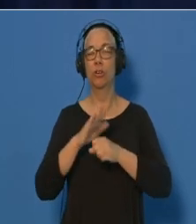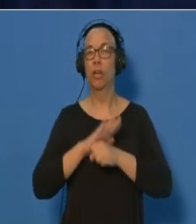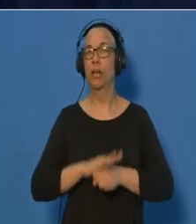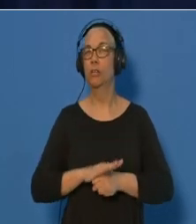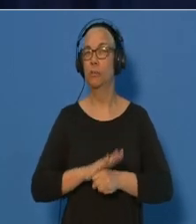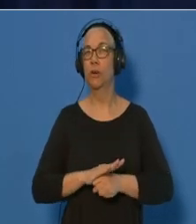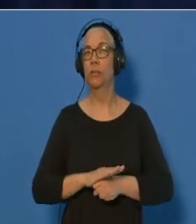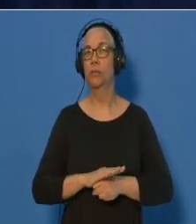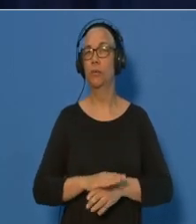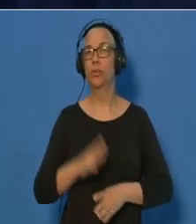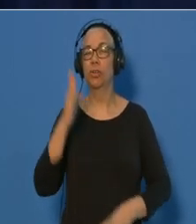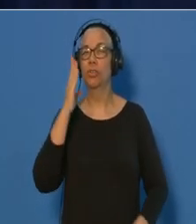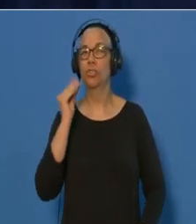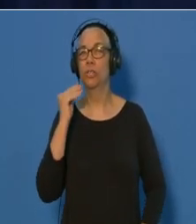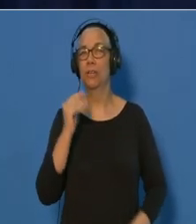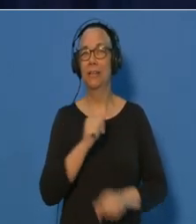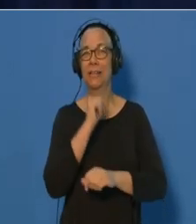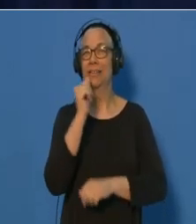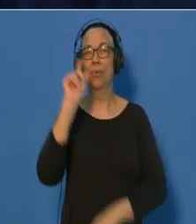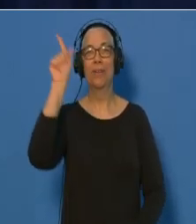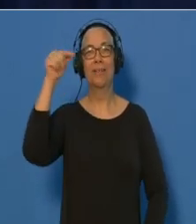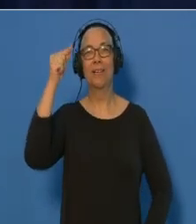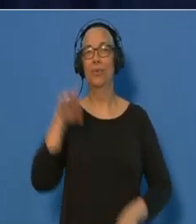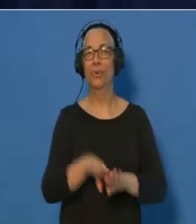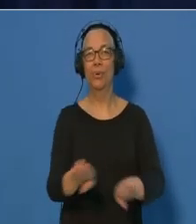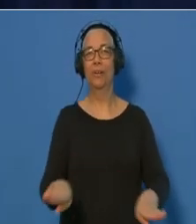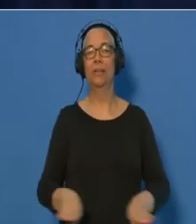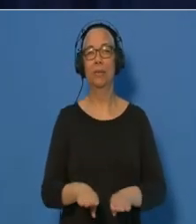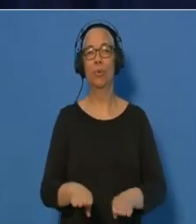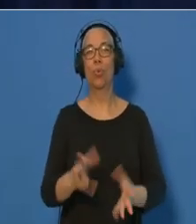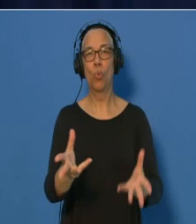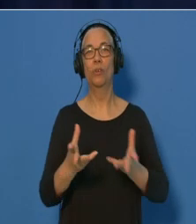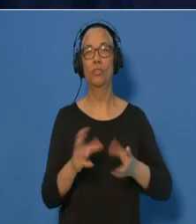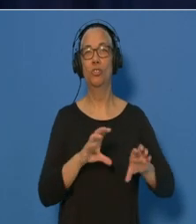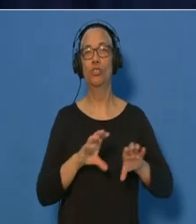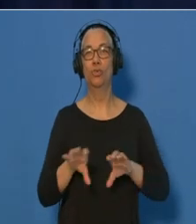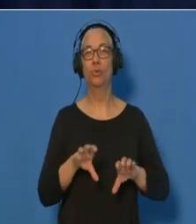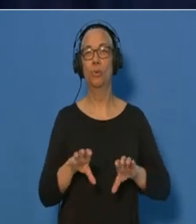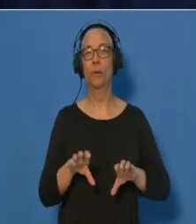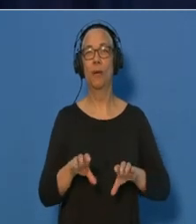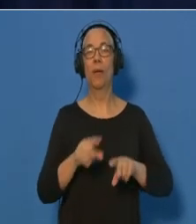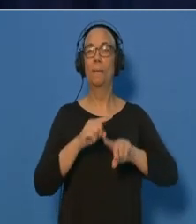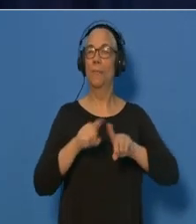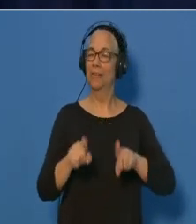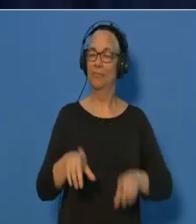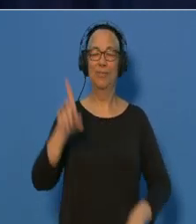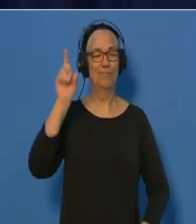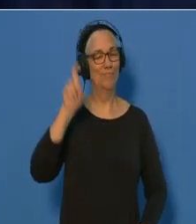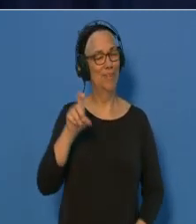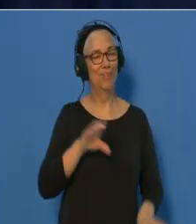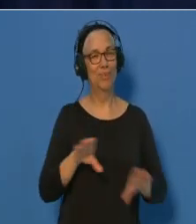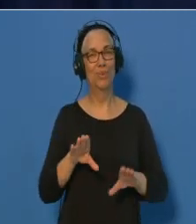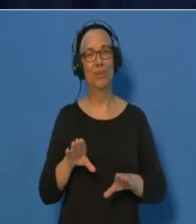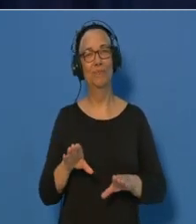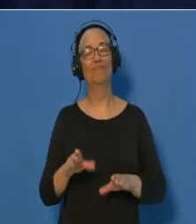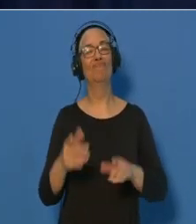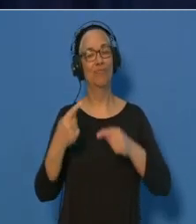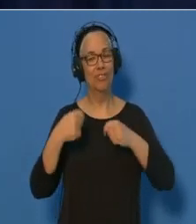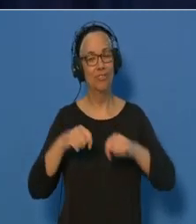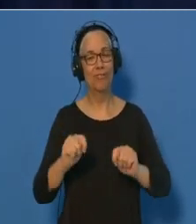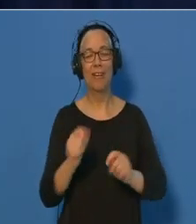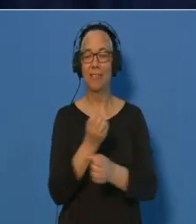this is not what the government of Bermuda wanted to do at this time, but it is unfortunately necessary in our drive to save